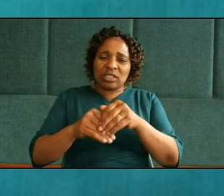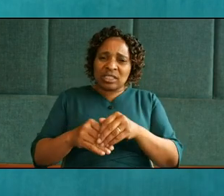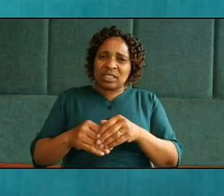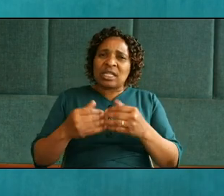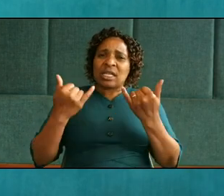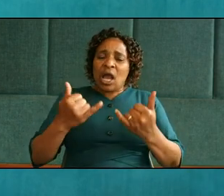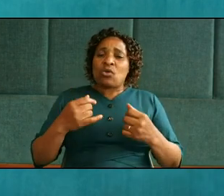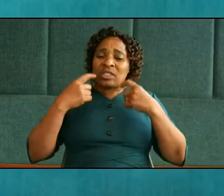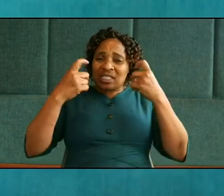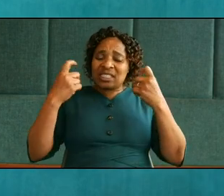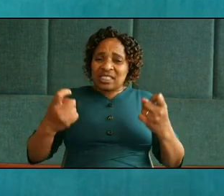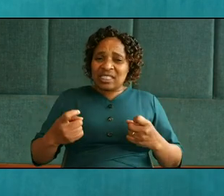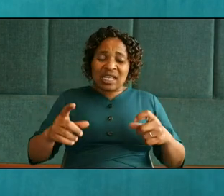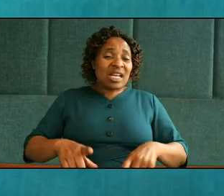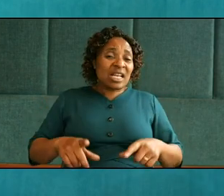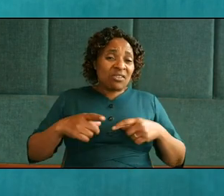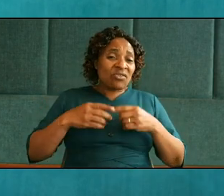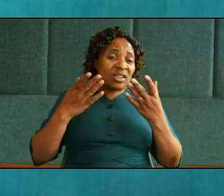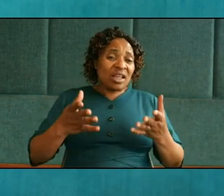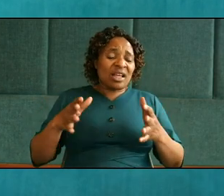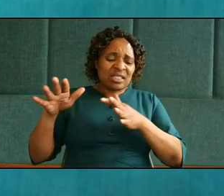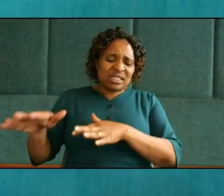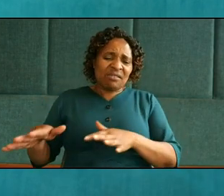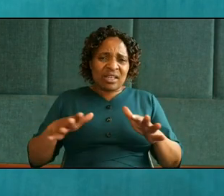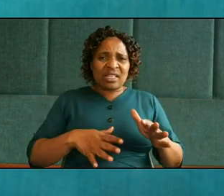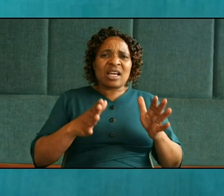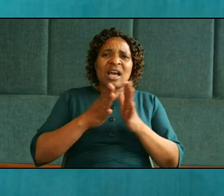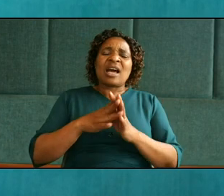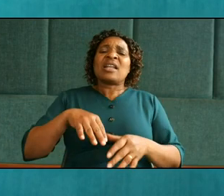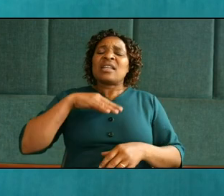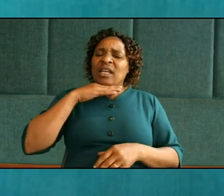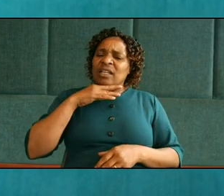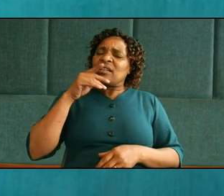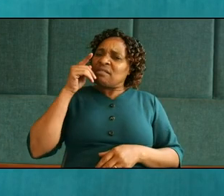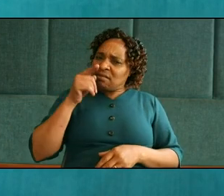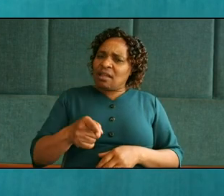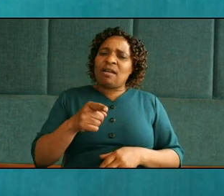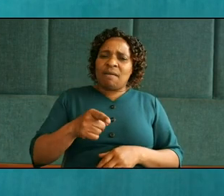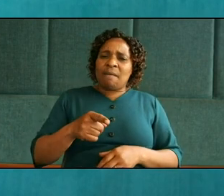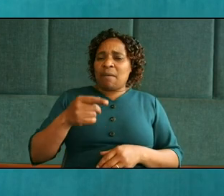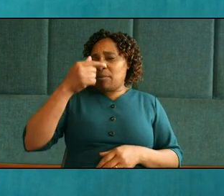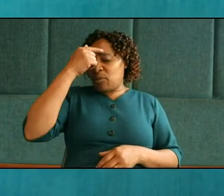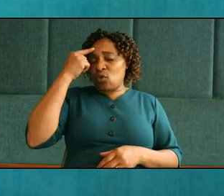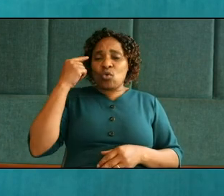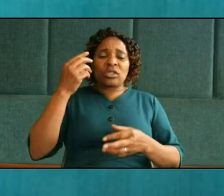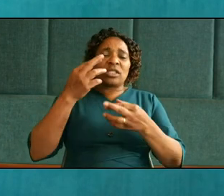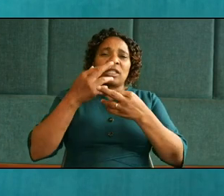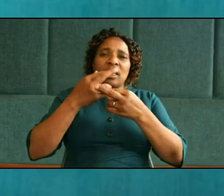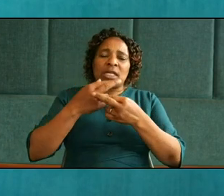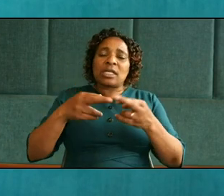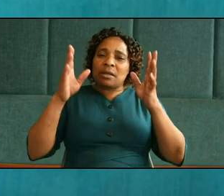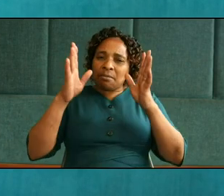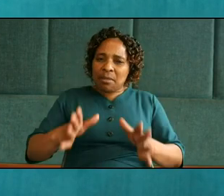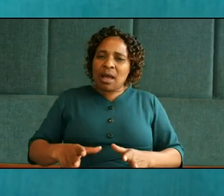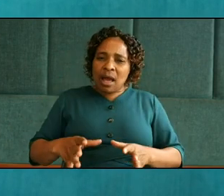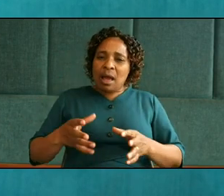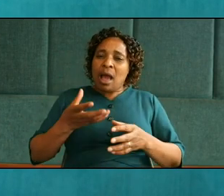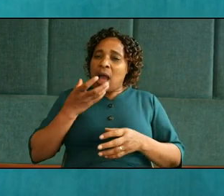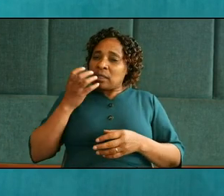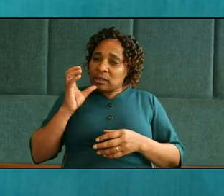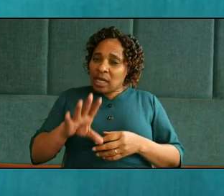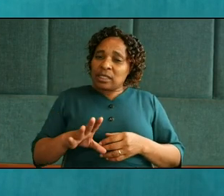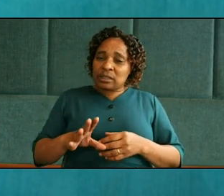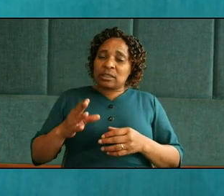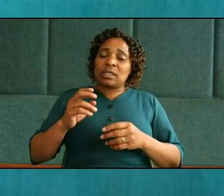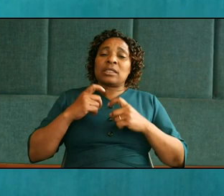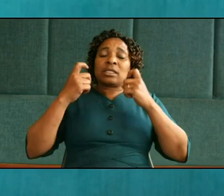sin exists, suffering and death are inevitable. It is only because the Redeemer has borne the curse of sin in on our